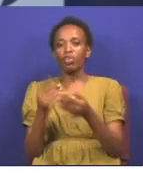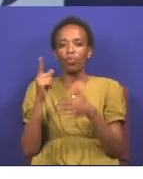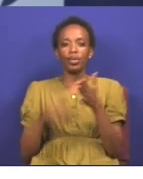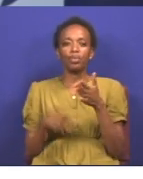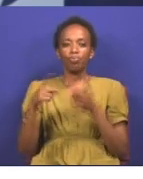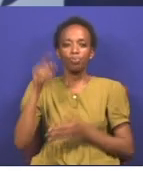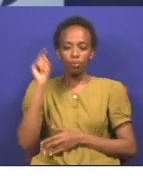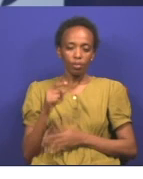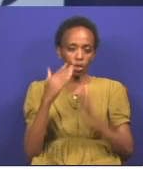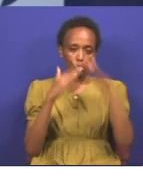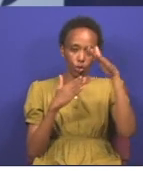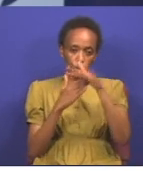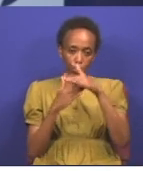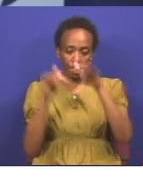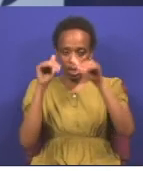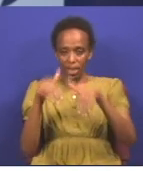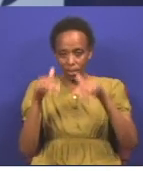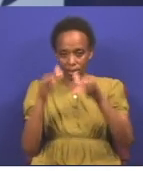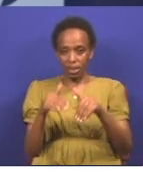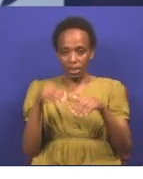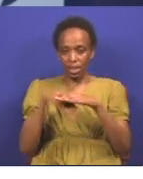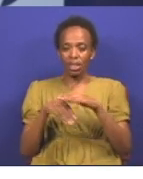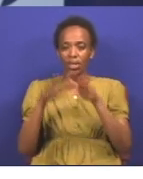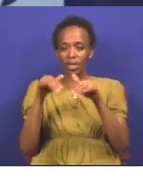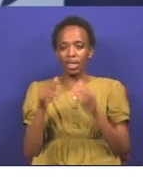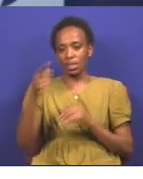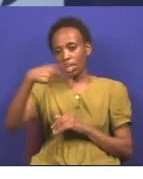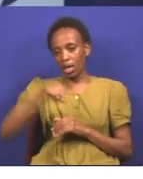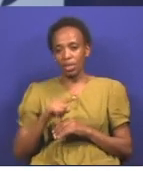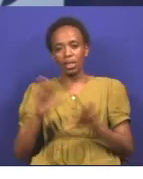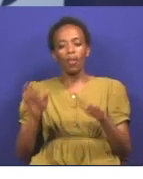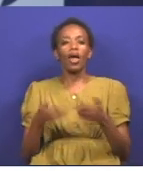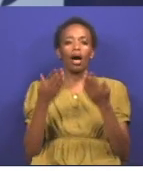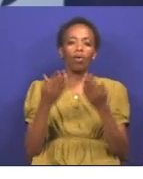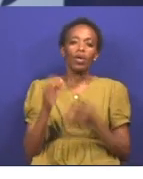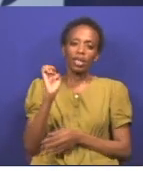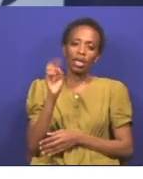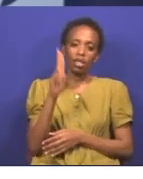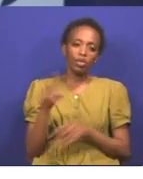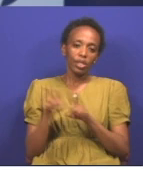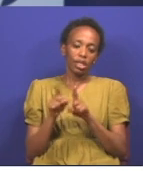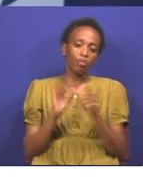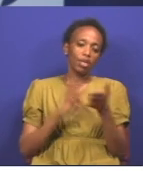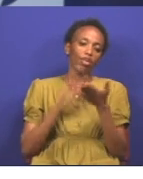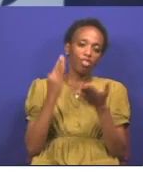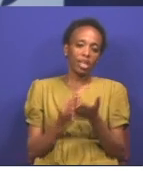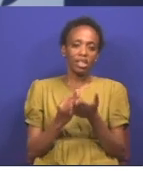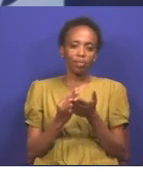need to prioritize agroecology in our agriculture. How does the EU, even in its funding